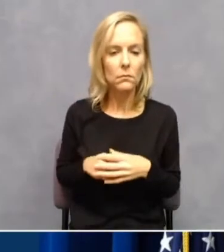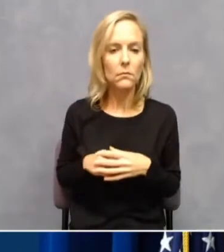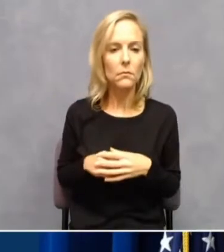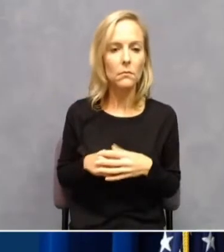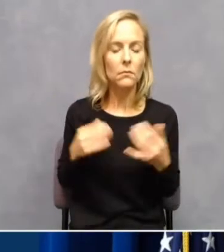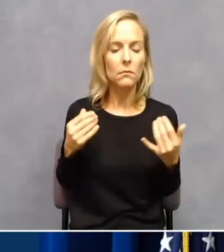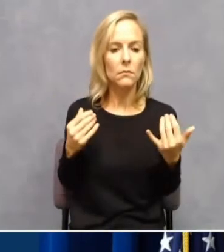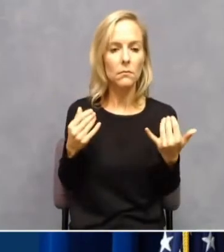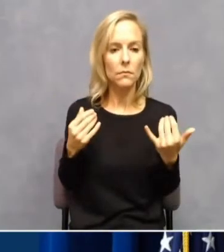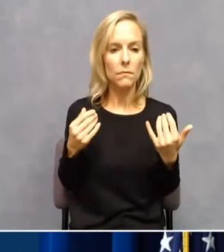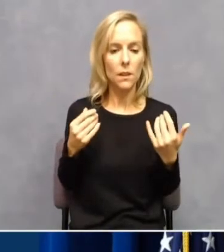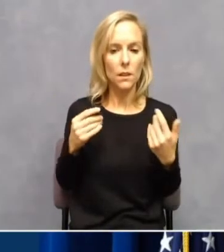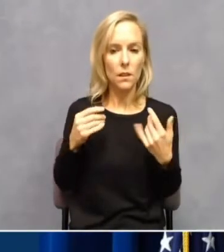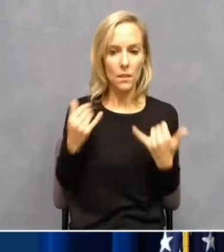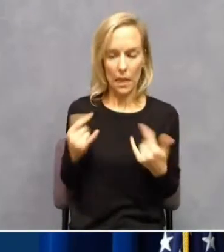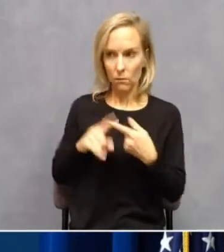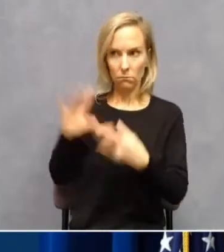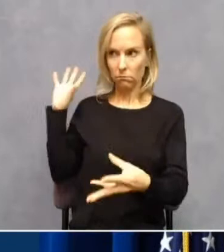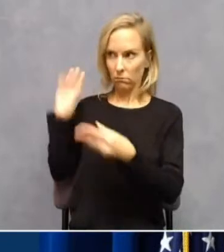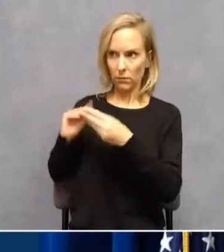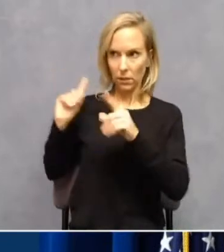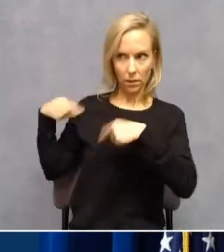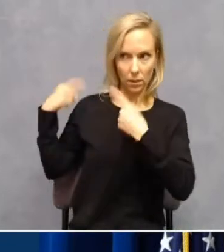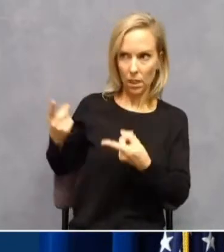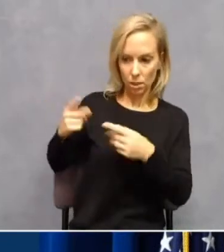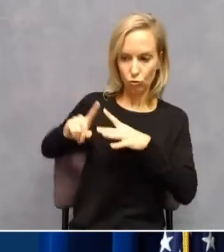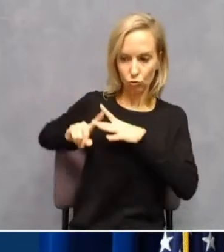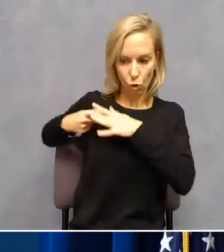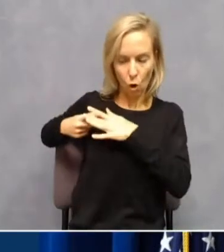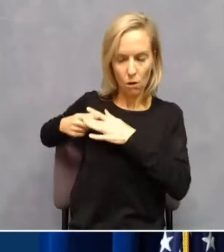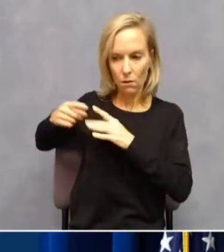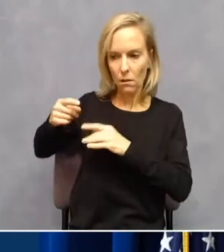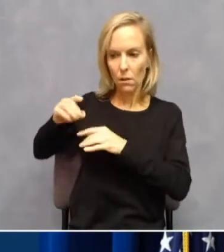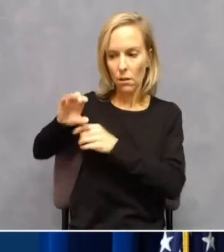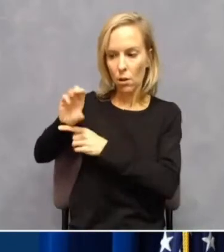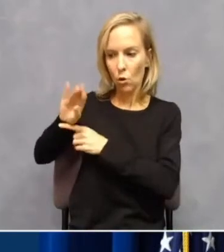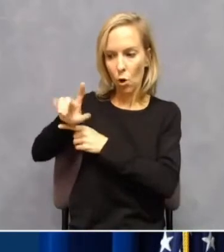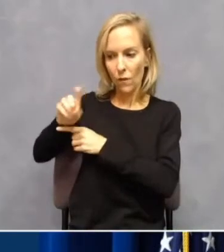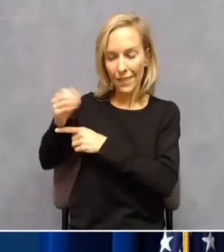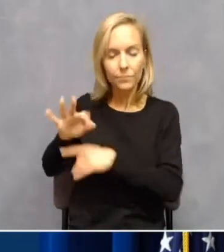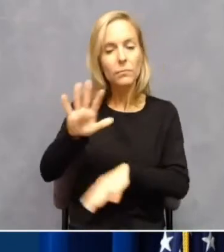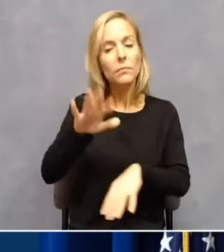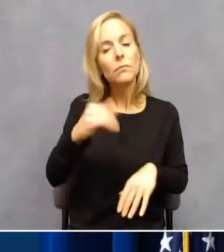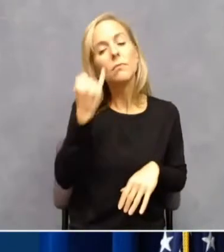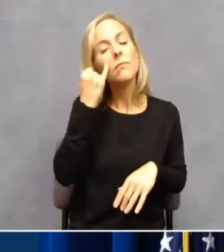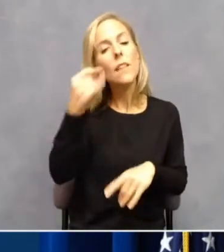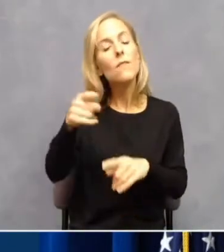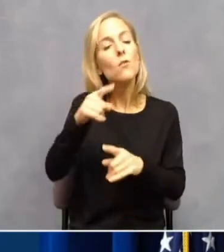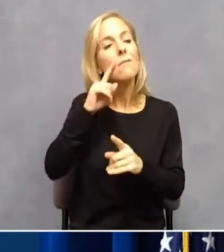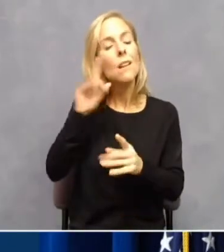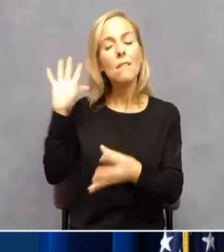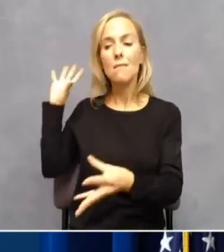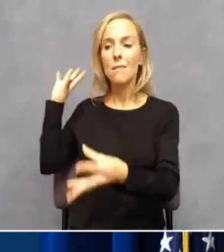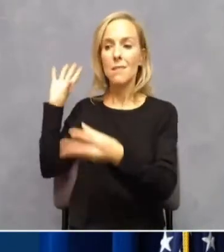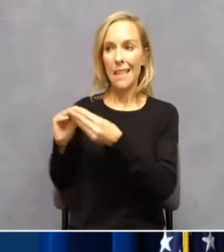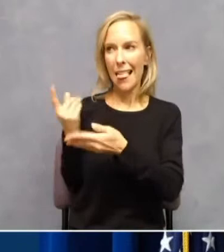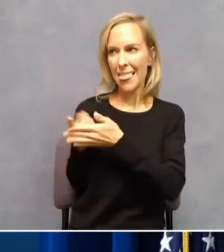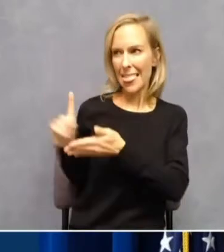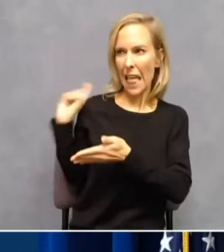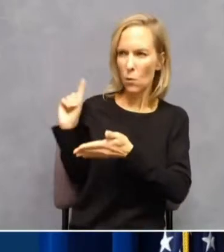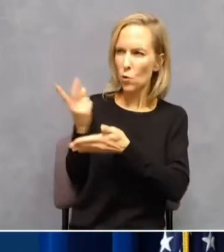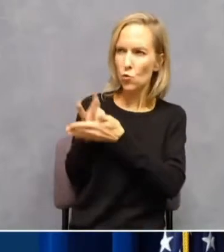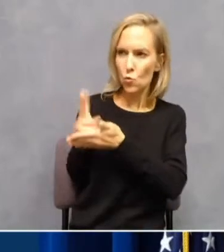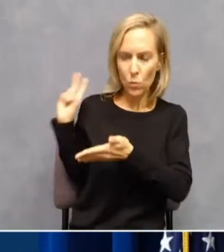this pandemic. If you take out the backlog cases that came in last week, I think a week ago